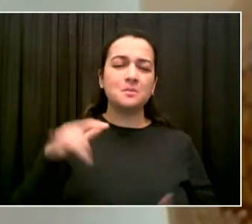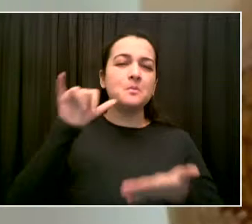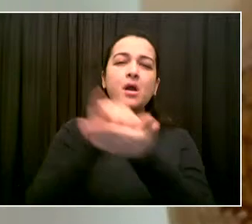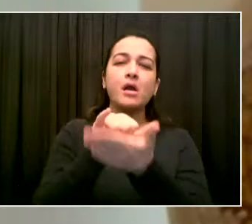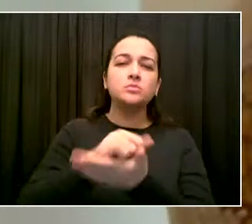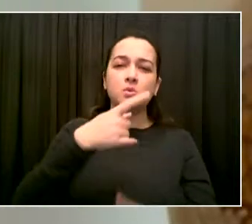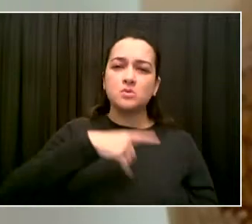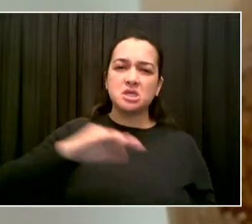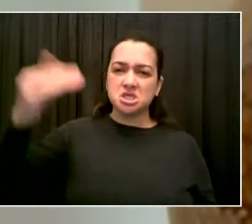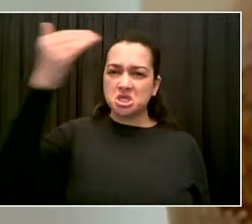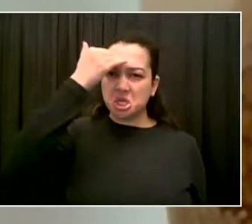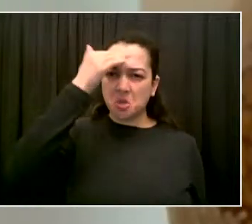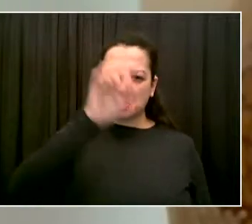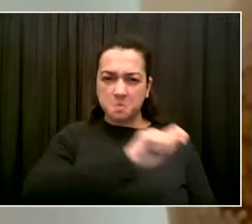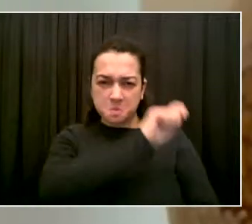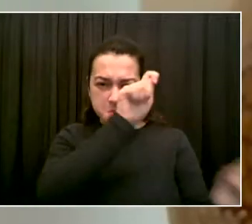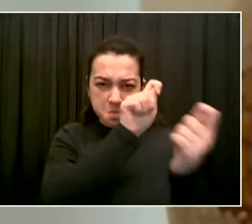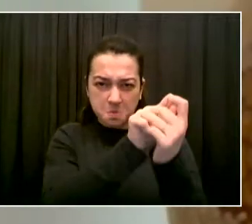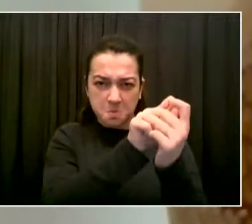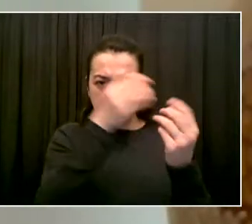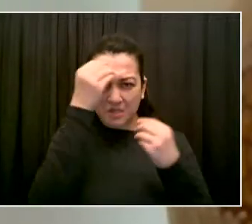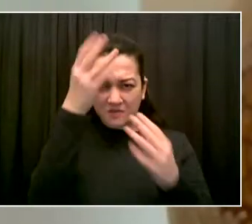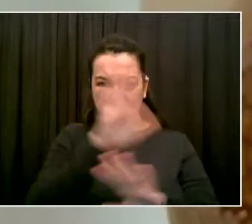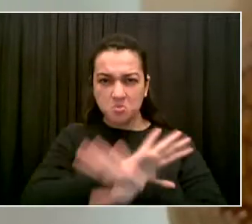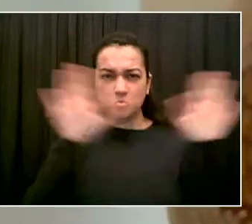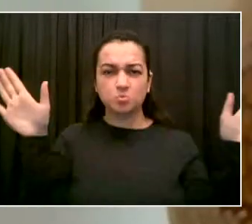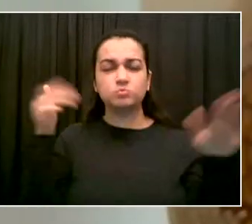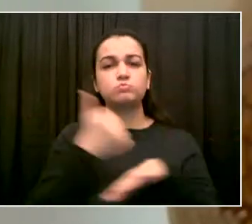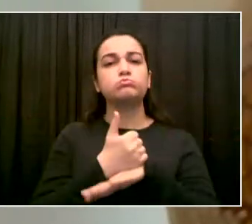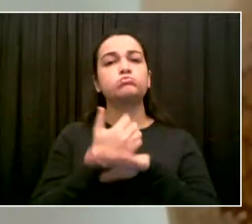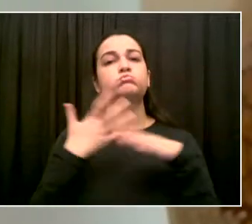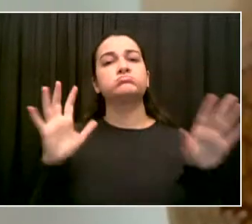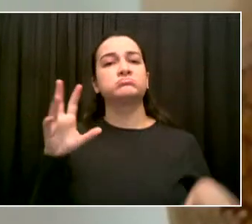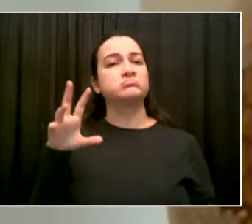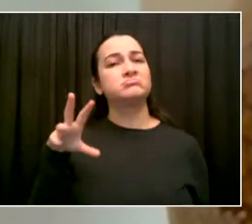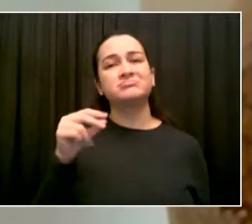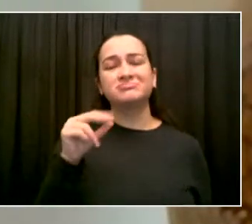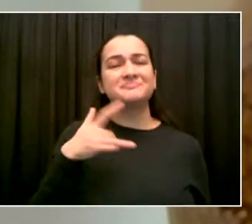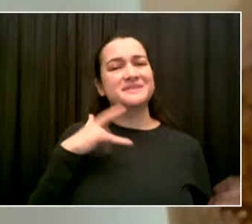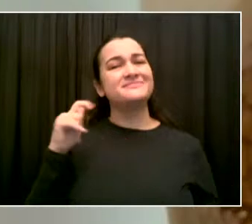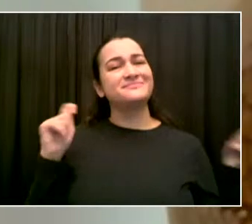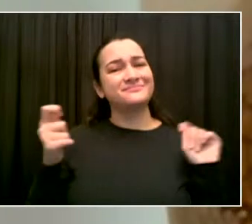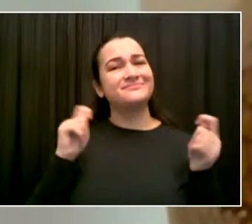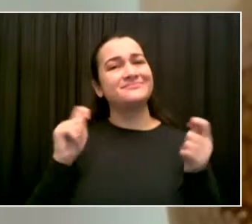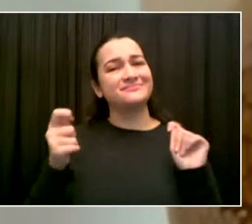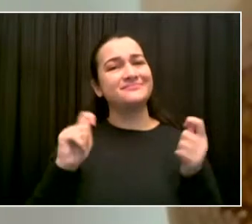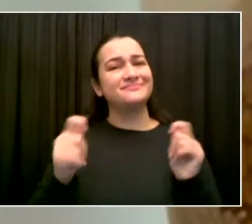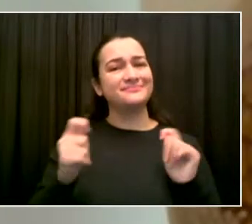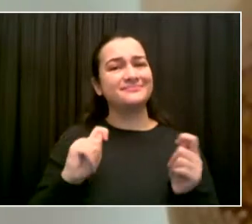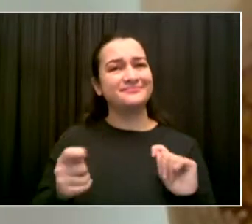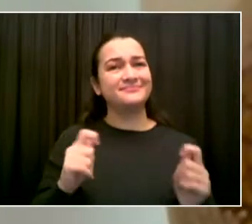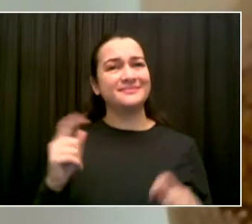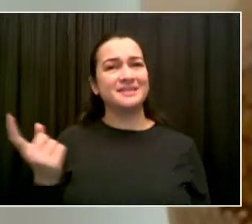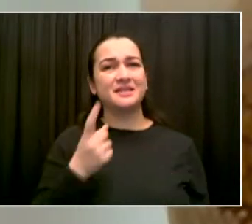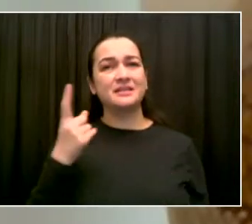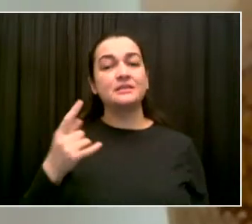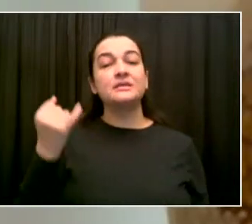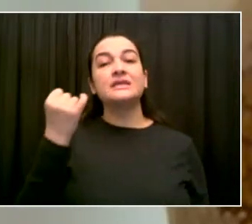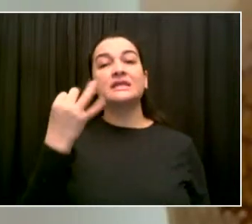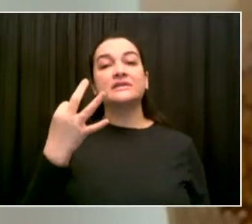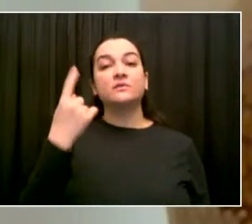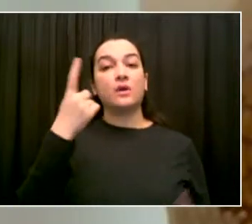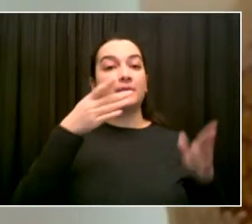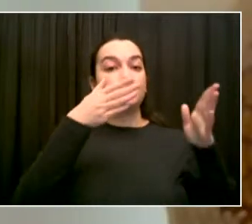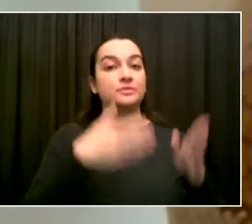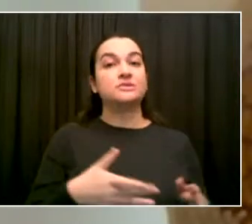which they might have gotten infected. Now, that said, we also know that because our school community is a sort of